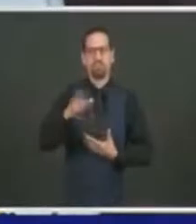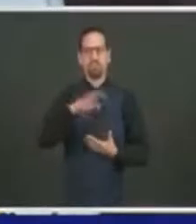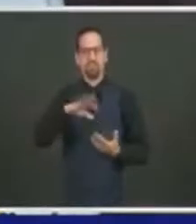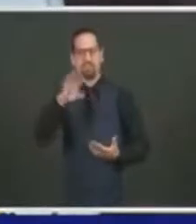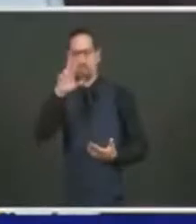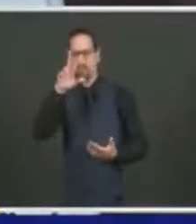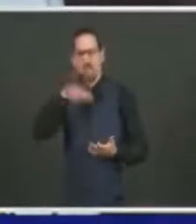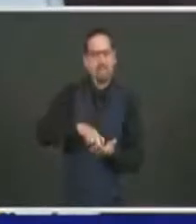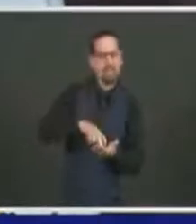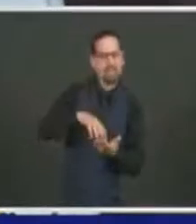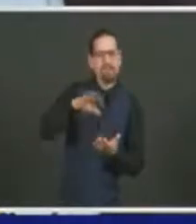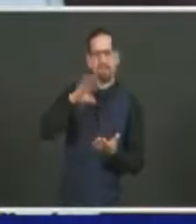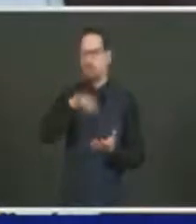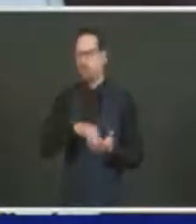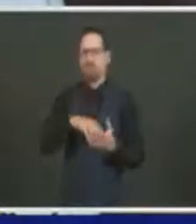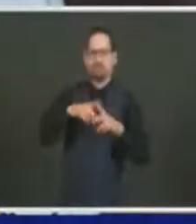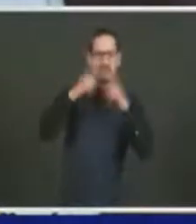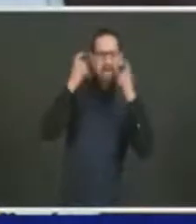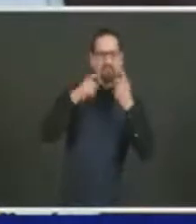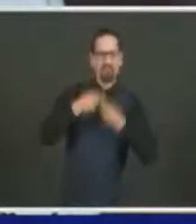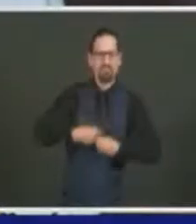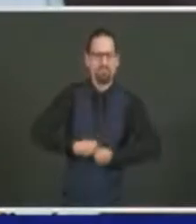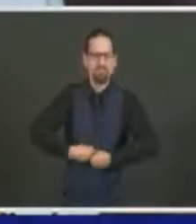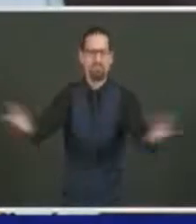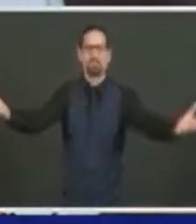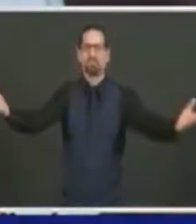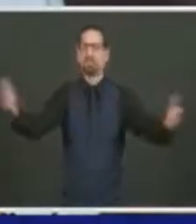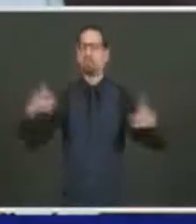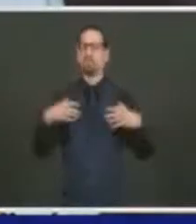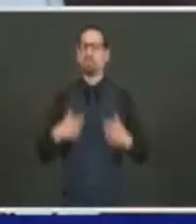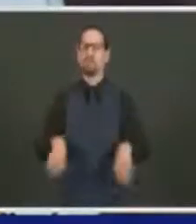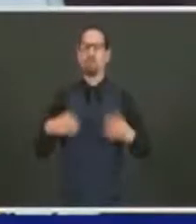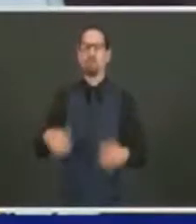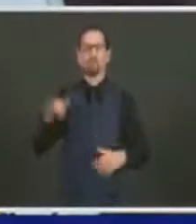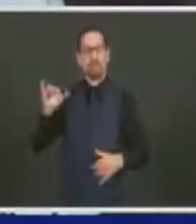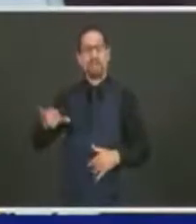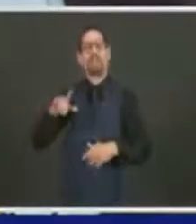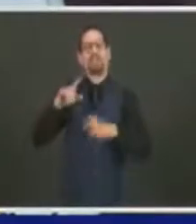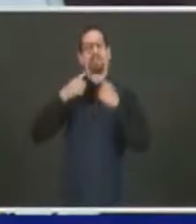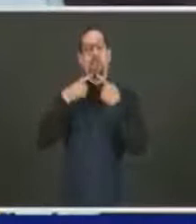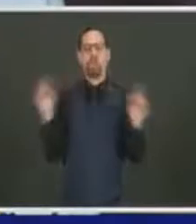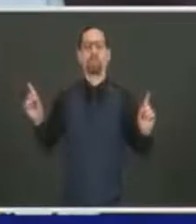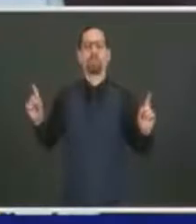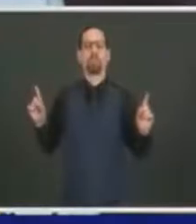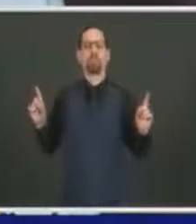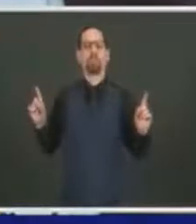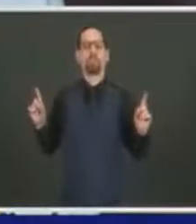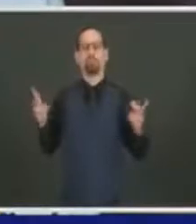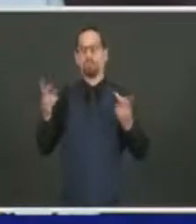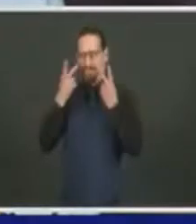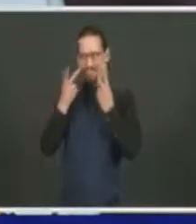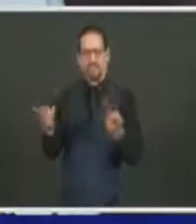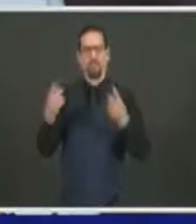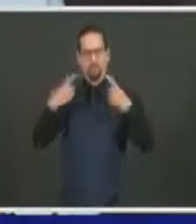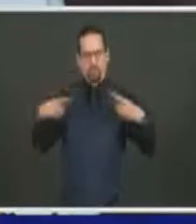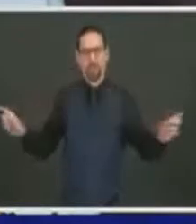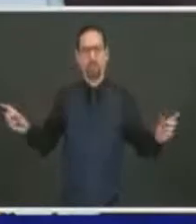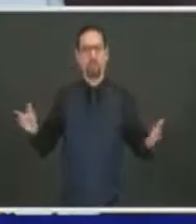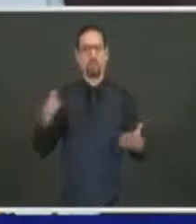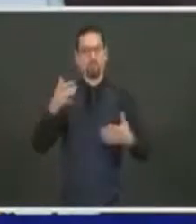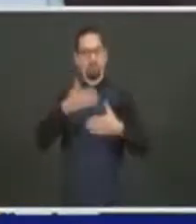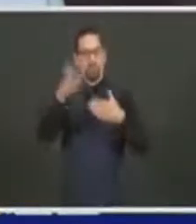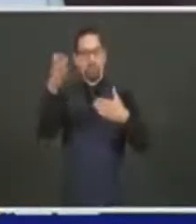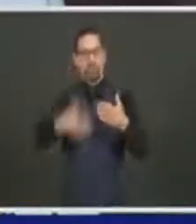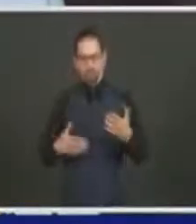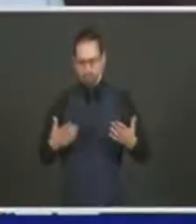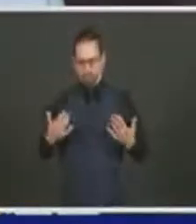That approach was effective. The result of this has been that we haven't seen